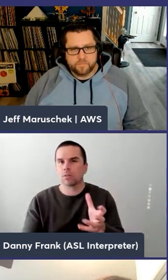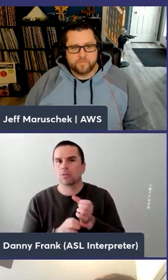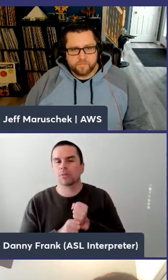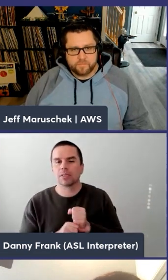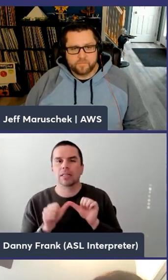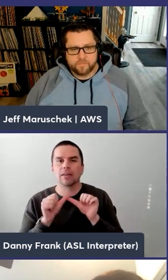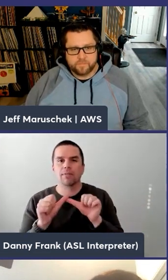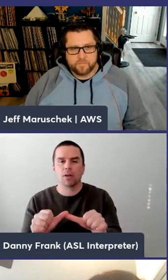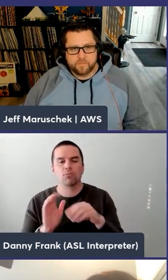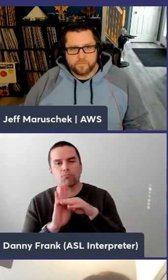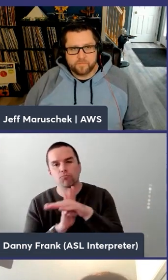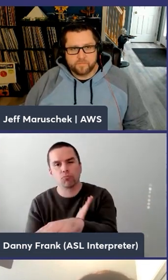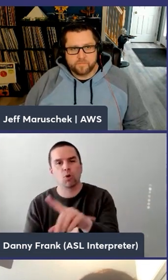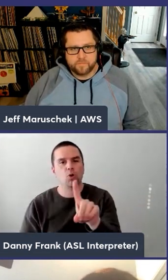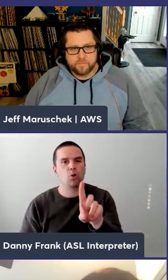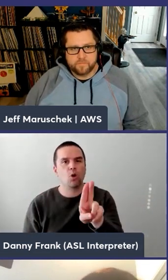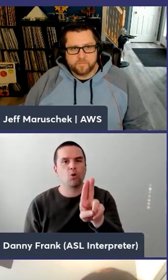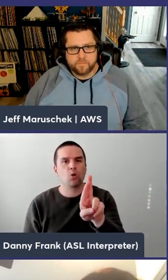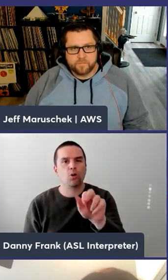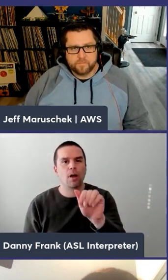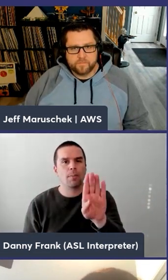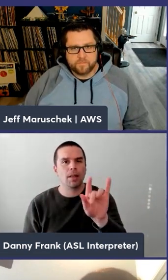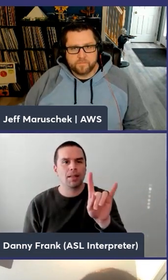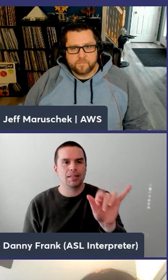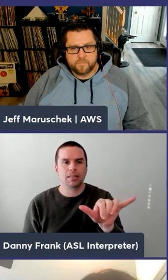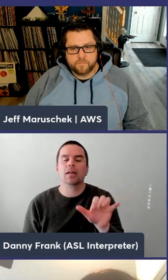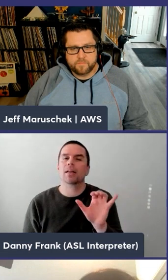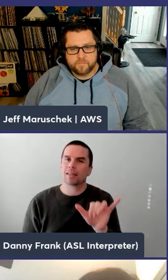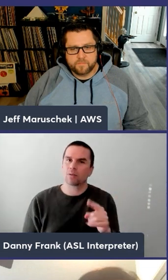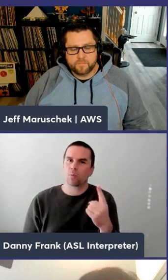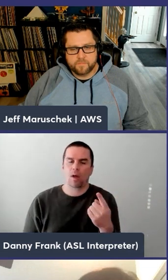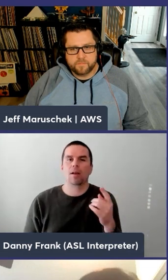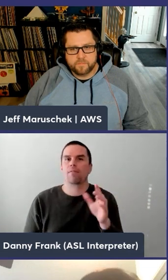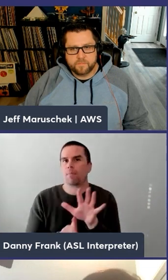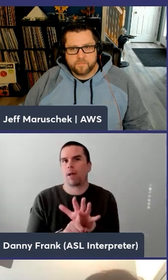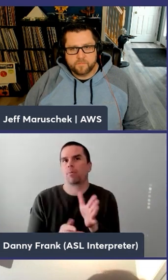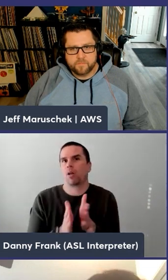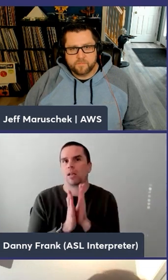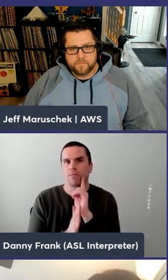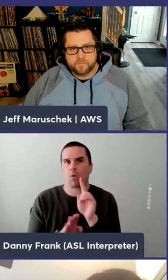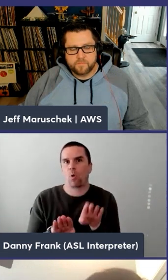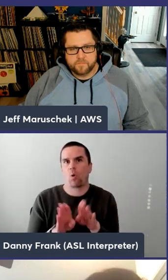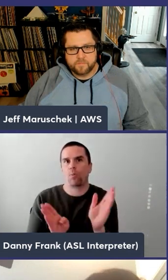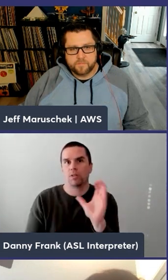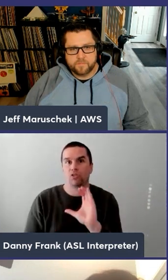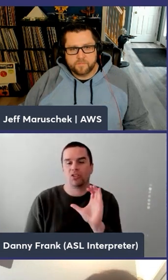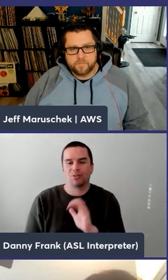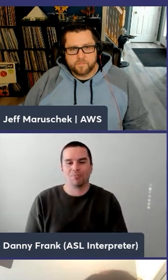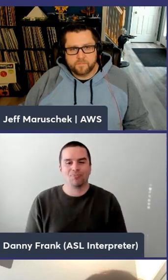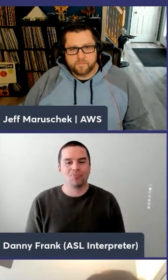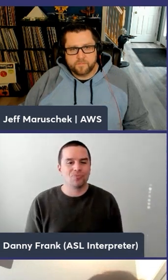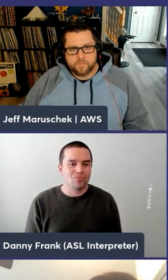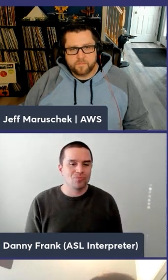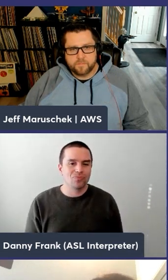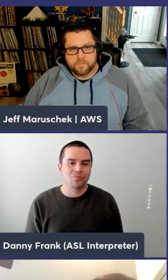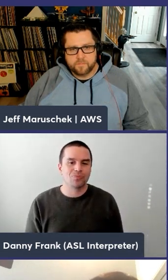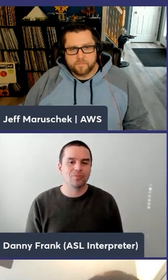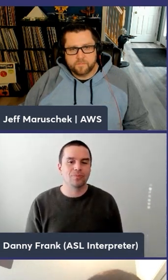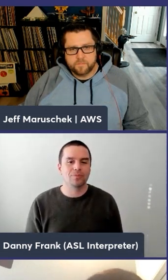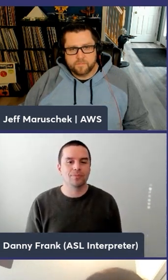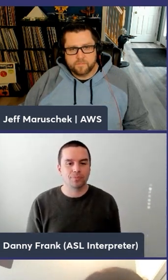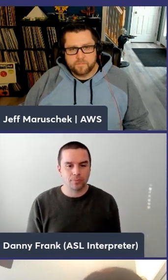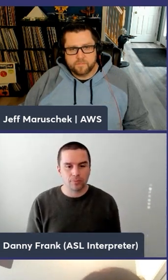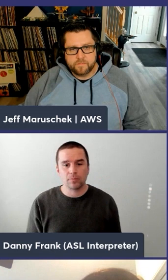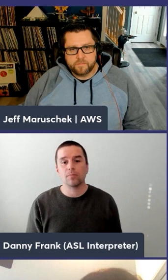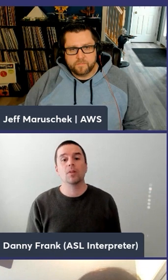the popular asks for OpenSearch as well. So as we ingest the data, given that we mentioned we